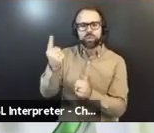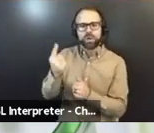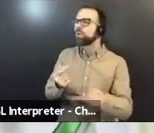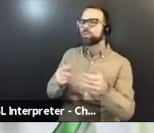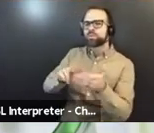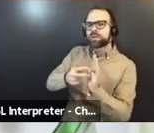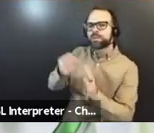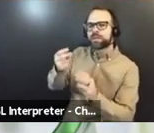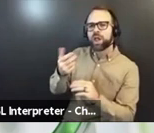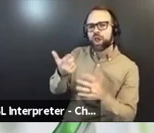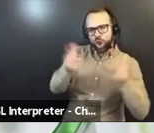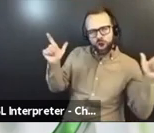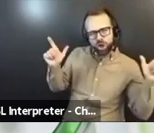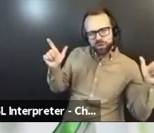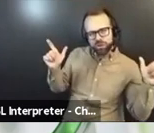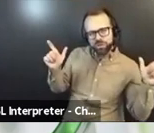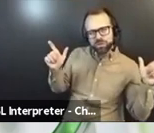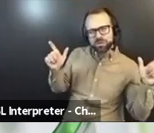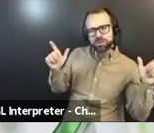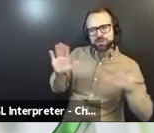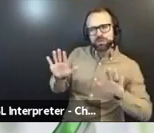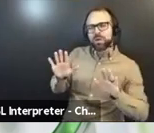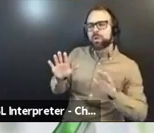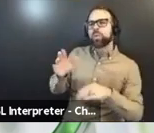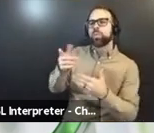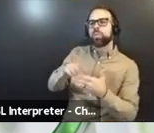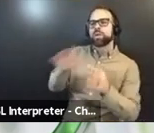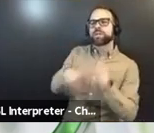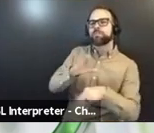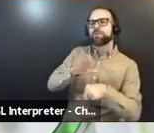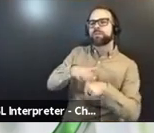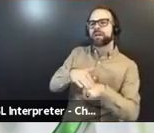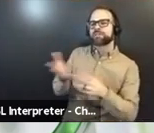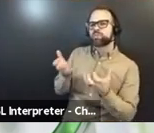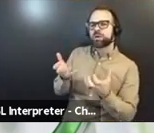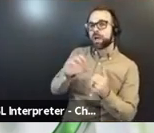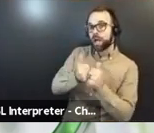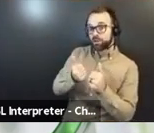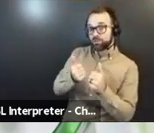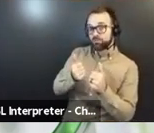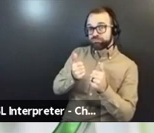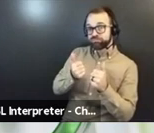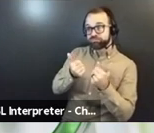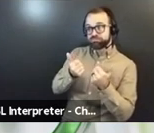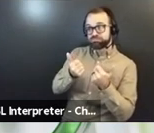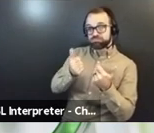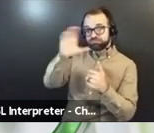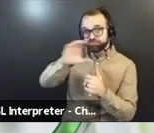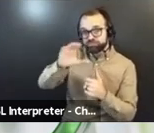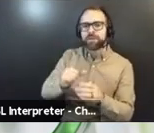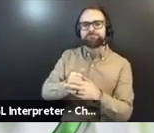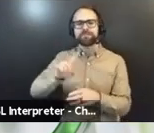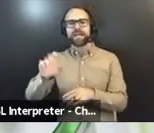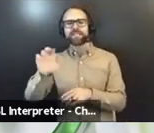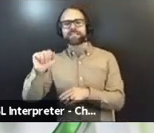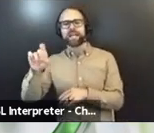What do you mean by large? What advice are they looking for? As in, how to go after them, or? I'll ask Andrew